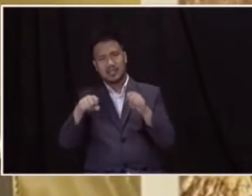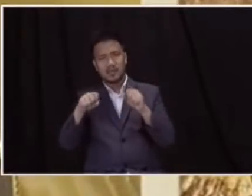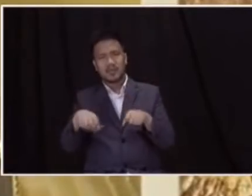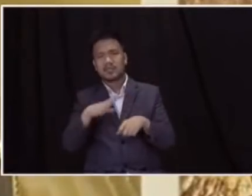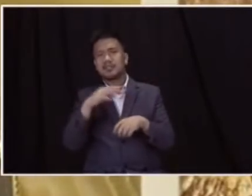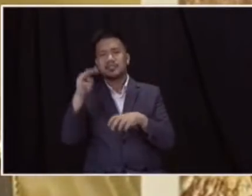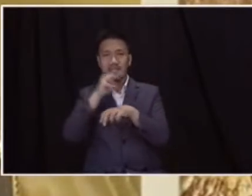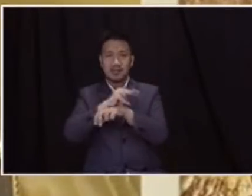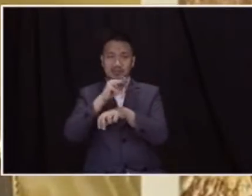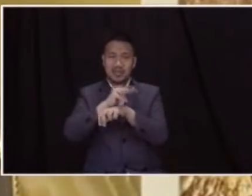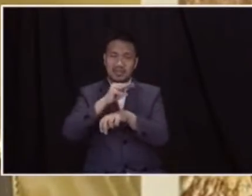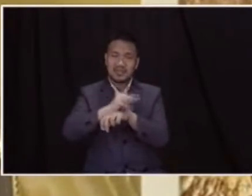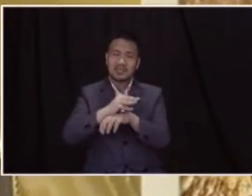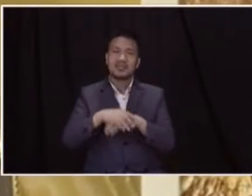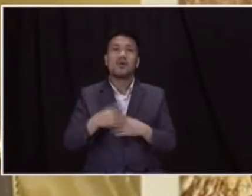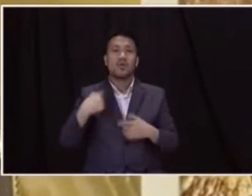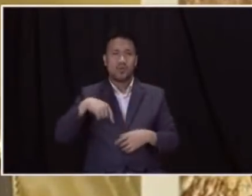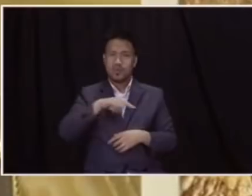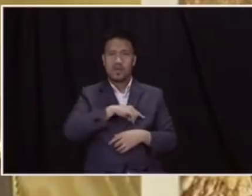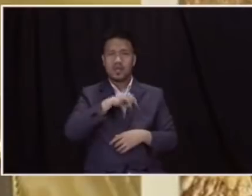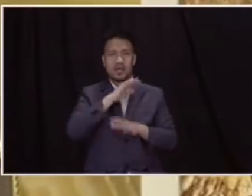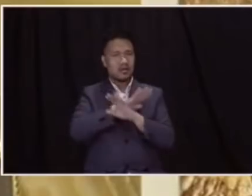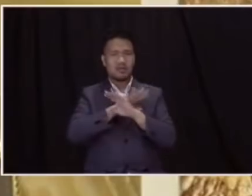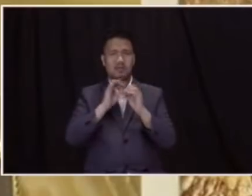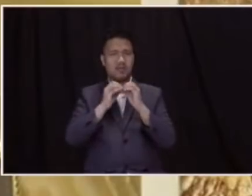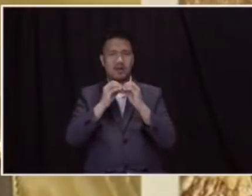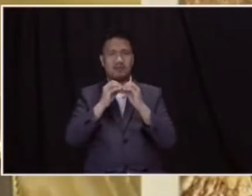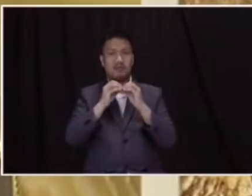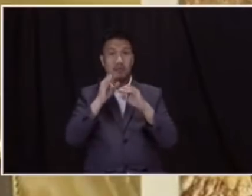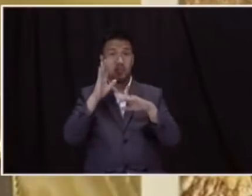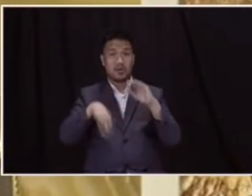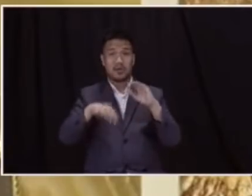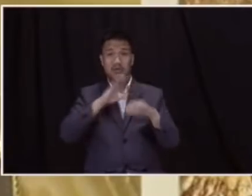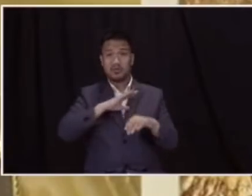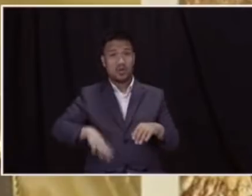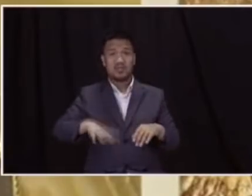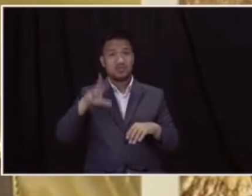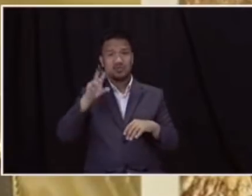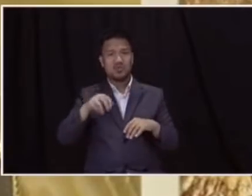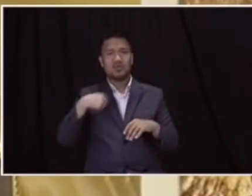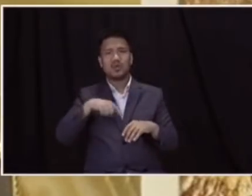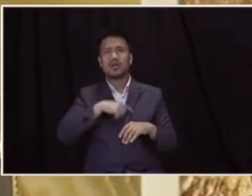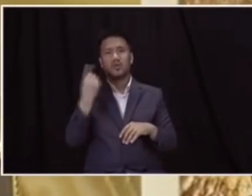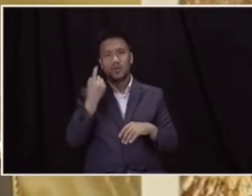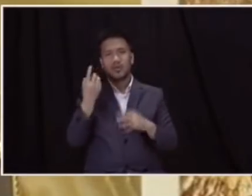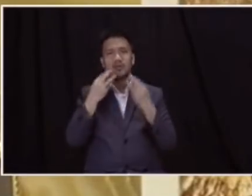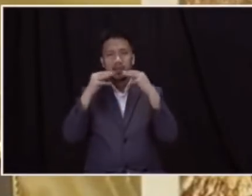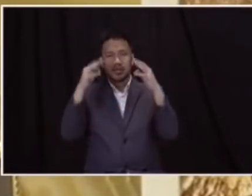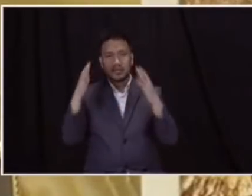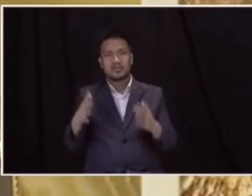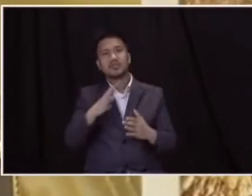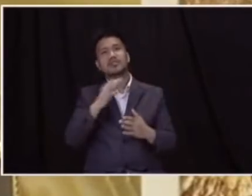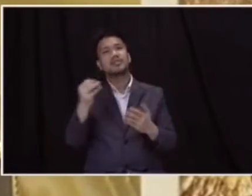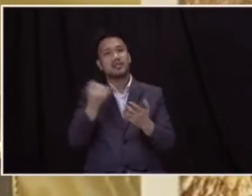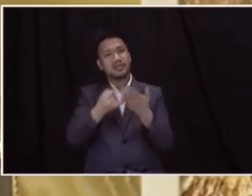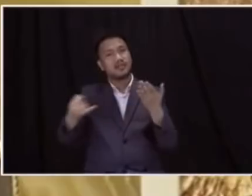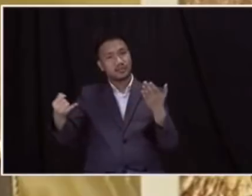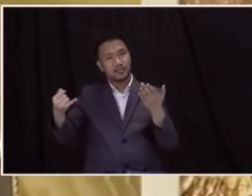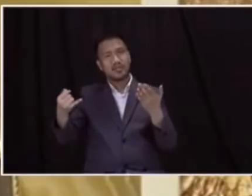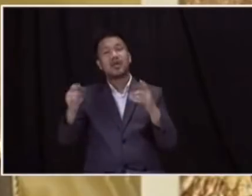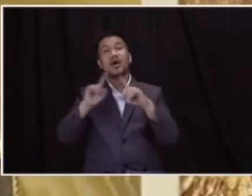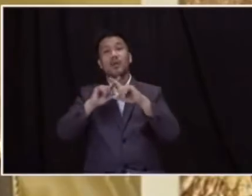ministries. We are no more than Christ's heralds and instruments. Yet if